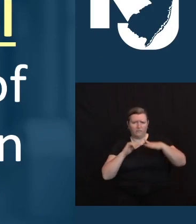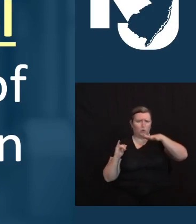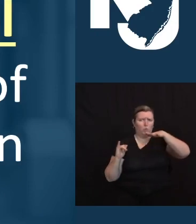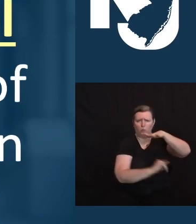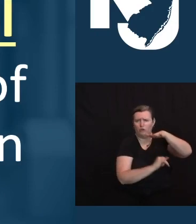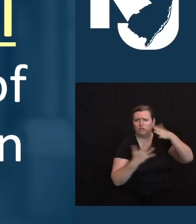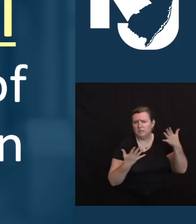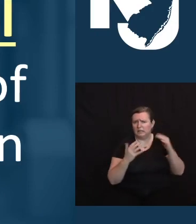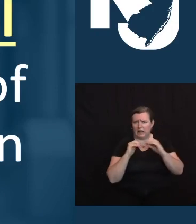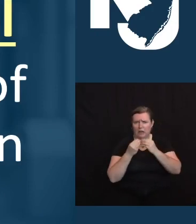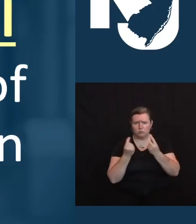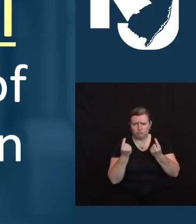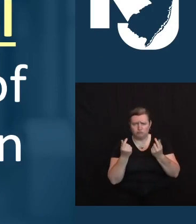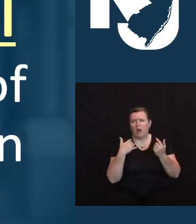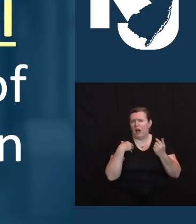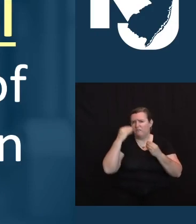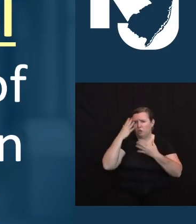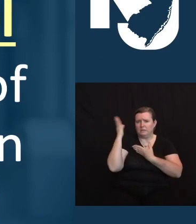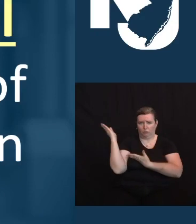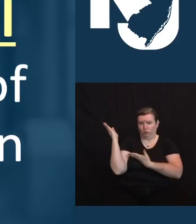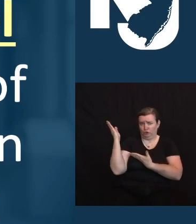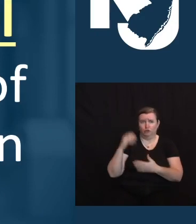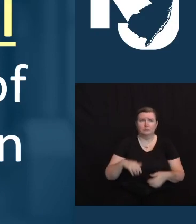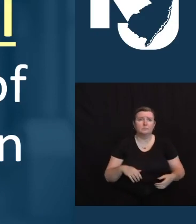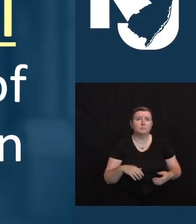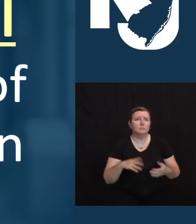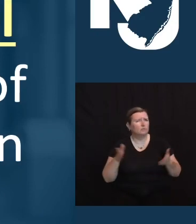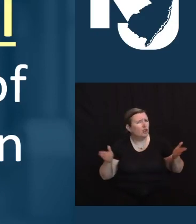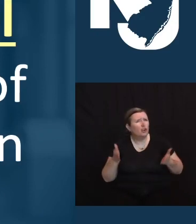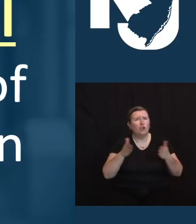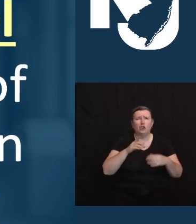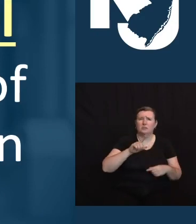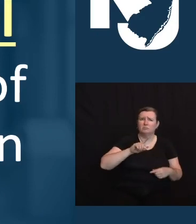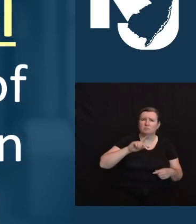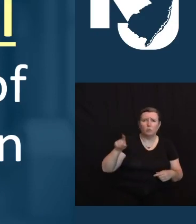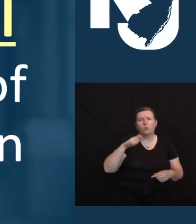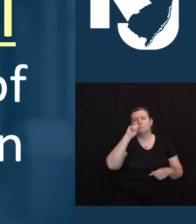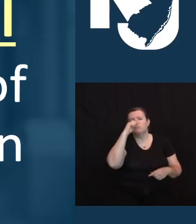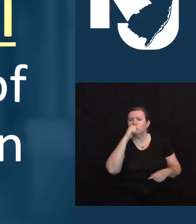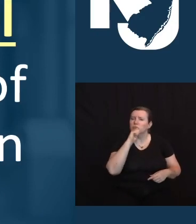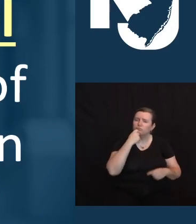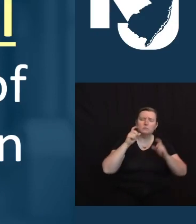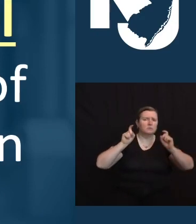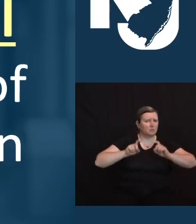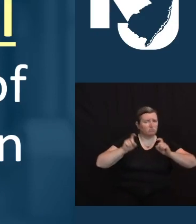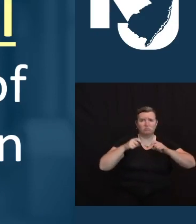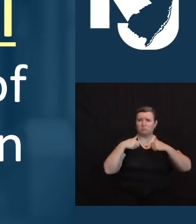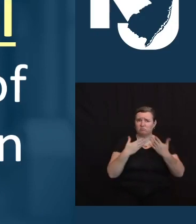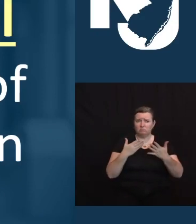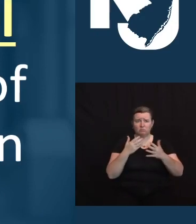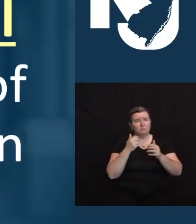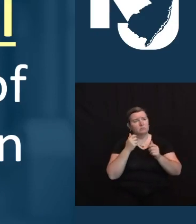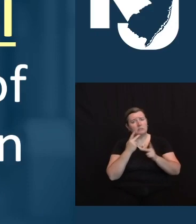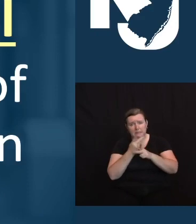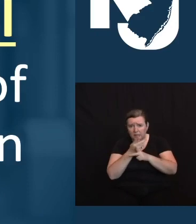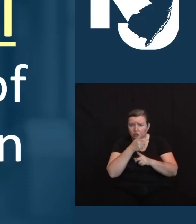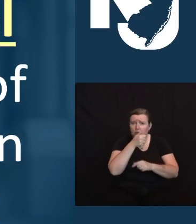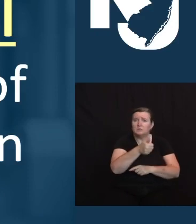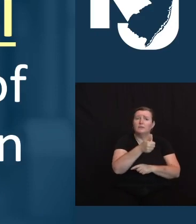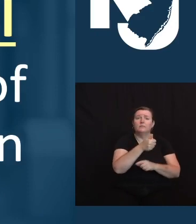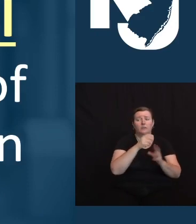you to get a coronavirus test to ensure your health and safety and that of those around you. We have the